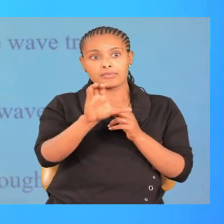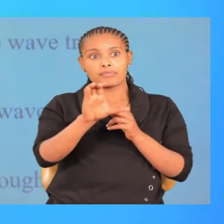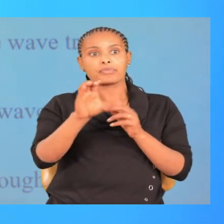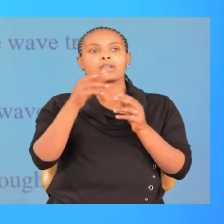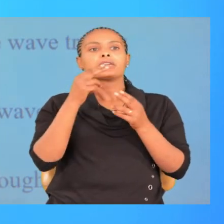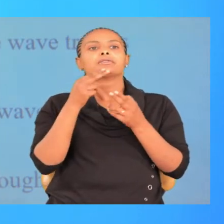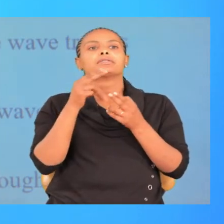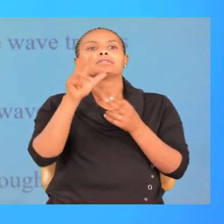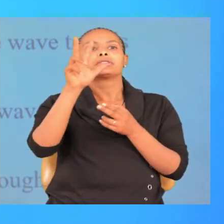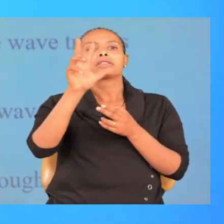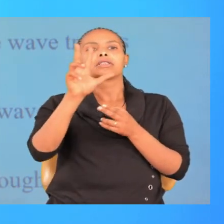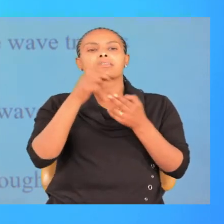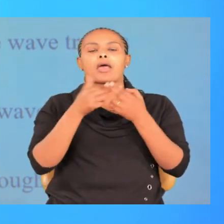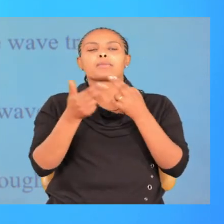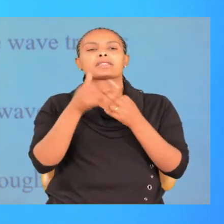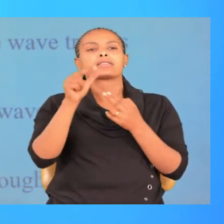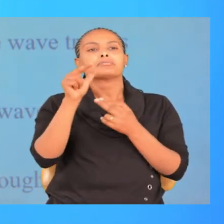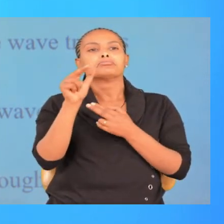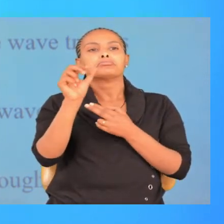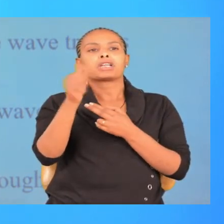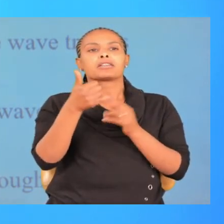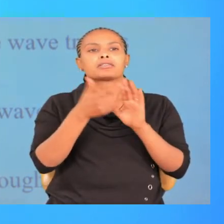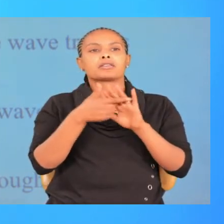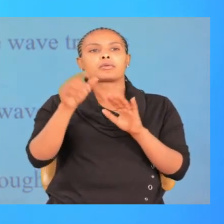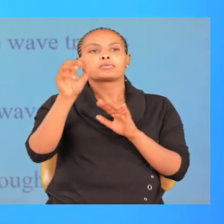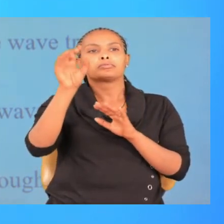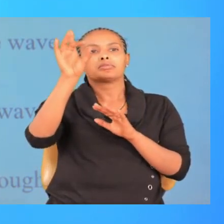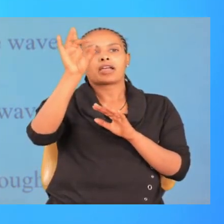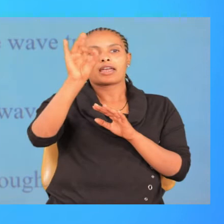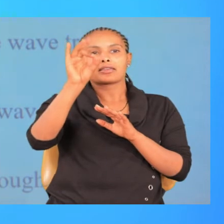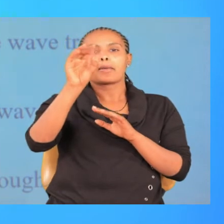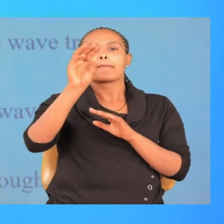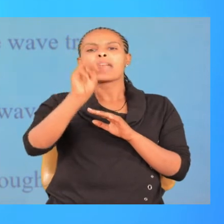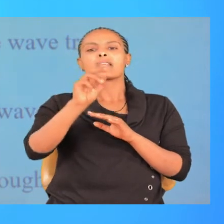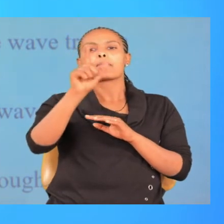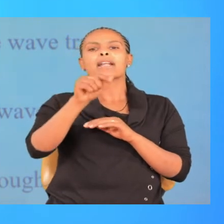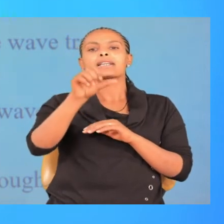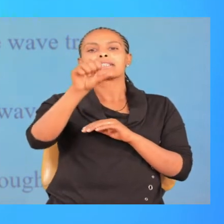times 10 to the power of 8 meter per second.